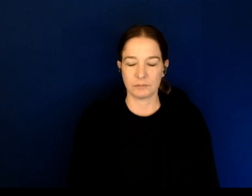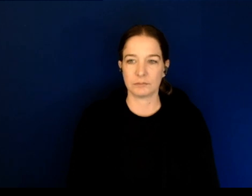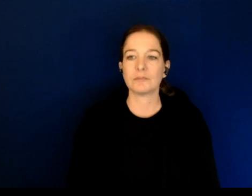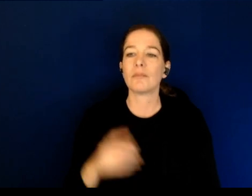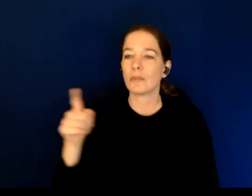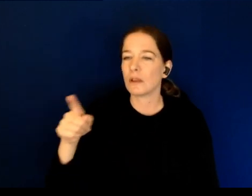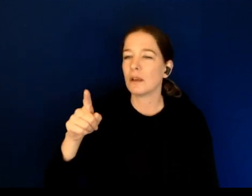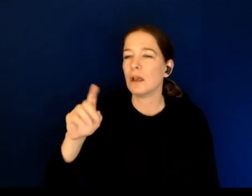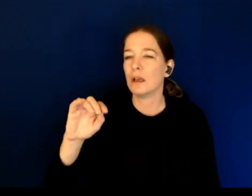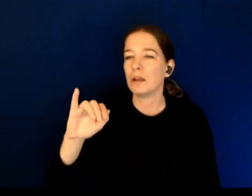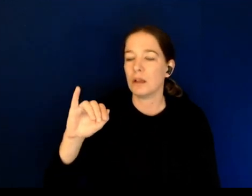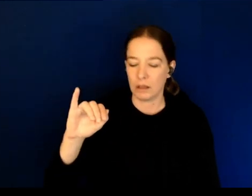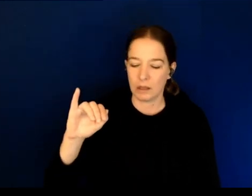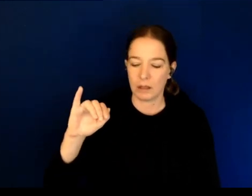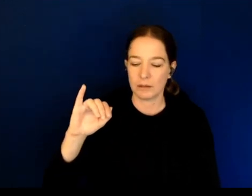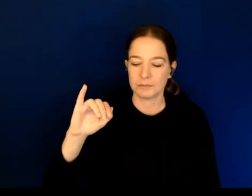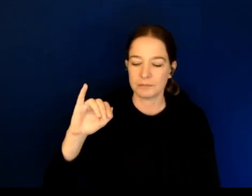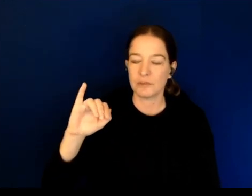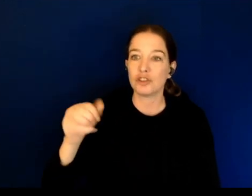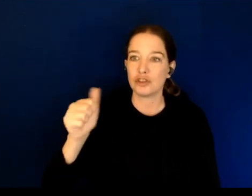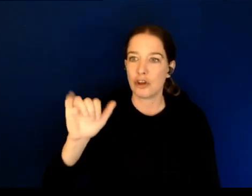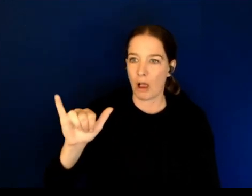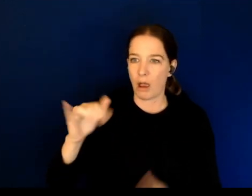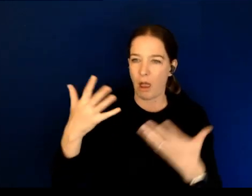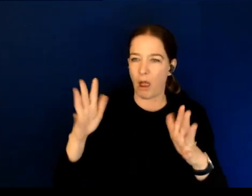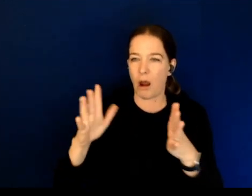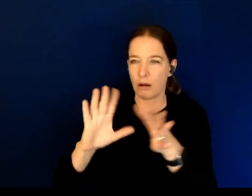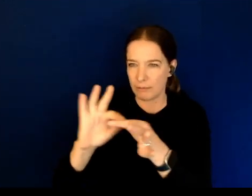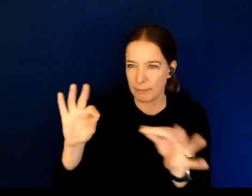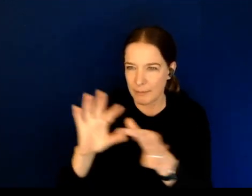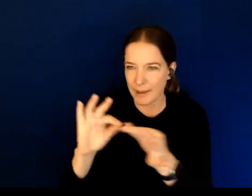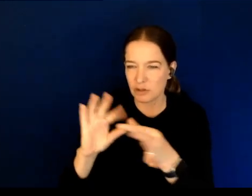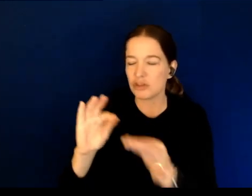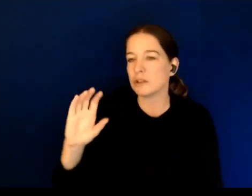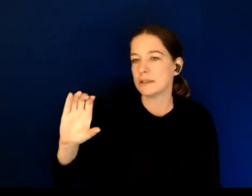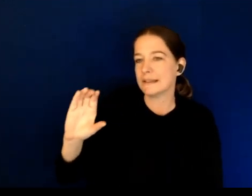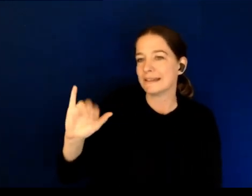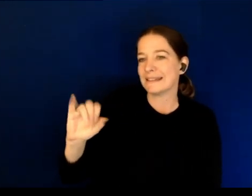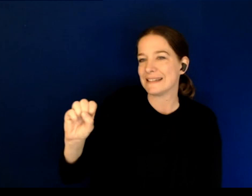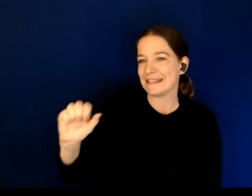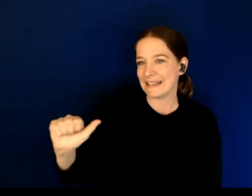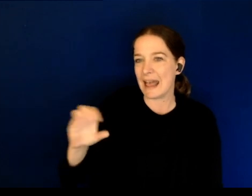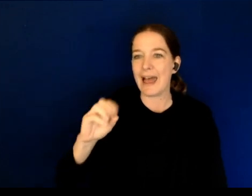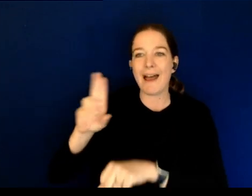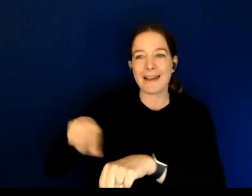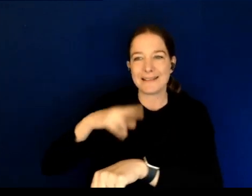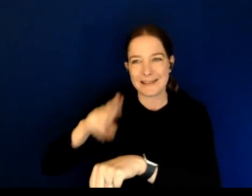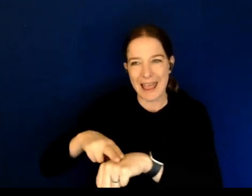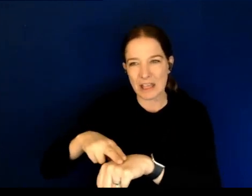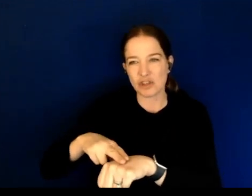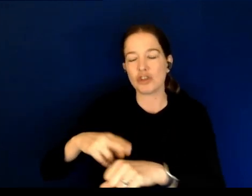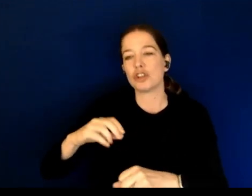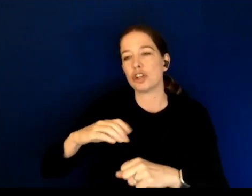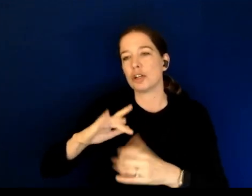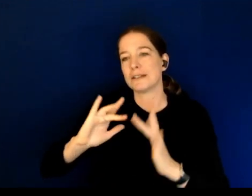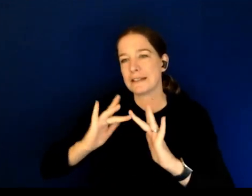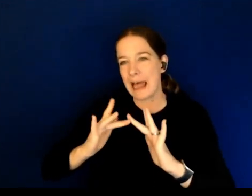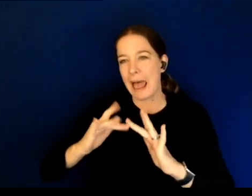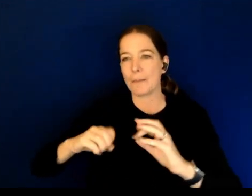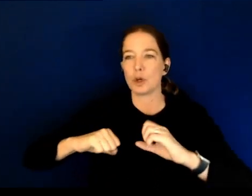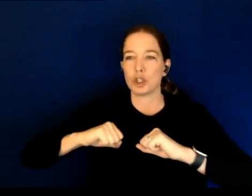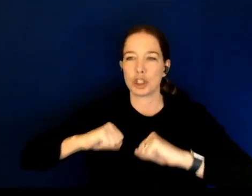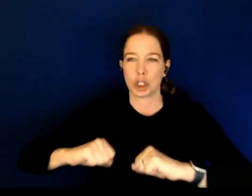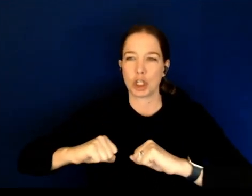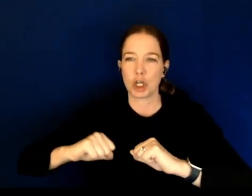As Justin mentioned earlier, CISA and the National Cybersecurity Alliance, NCA,